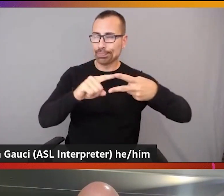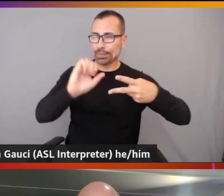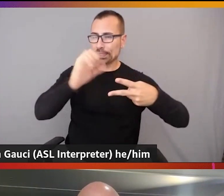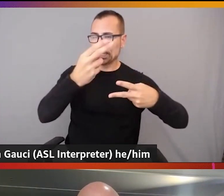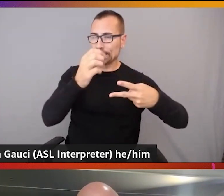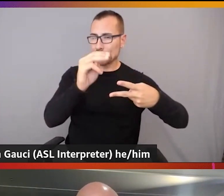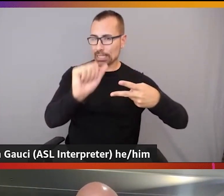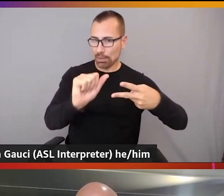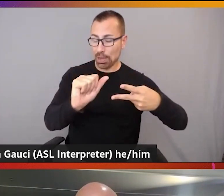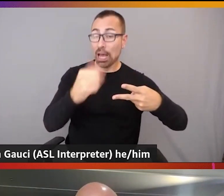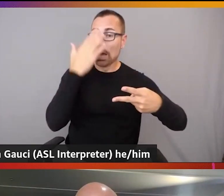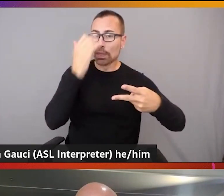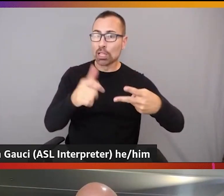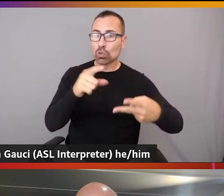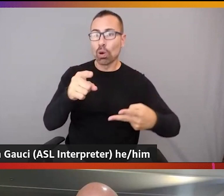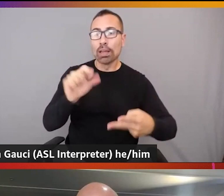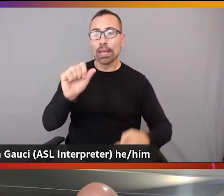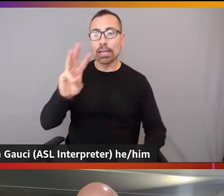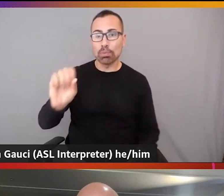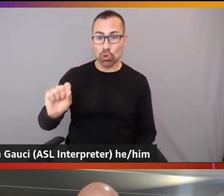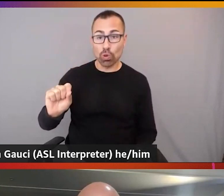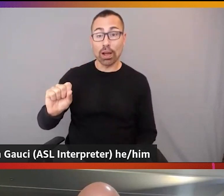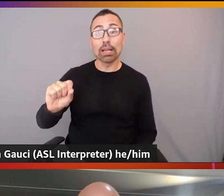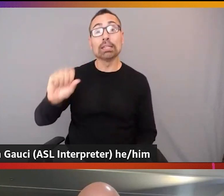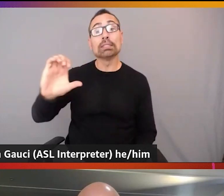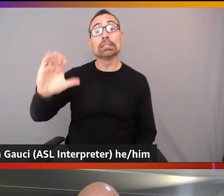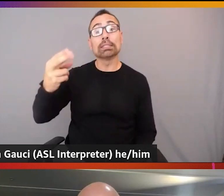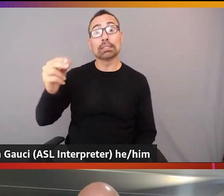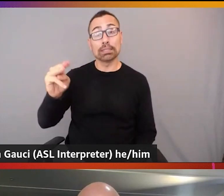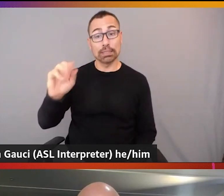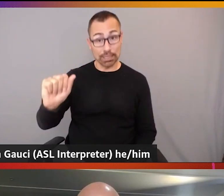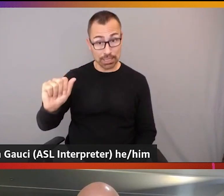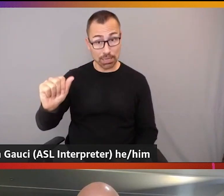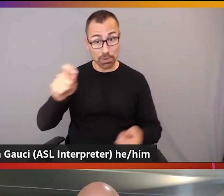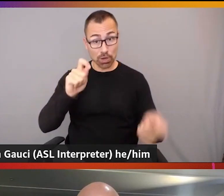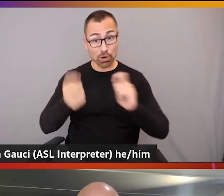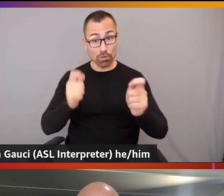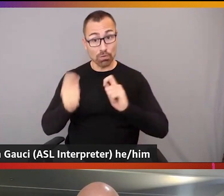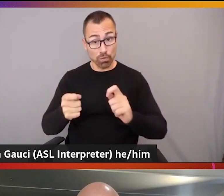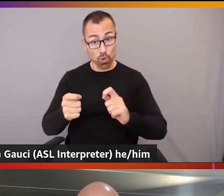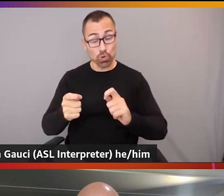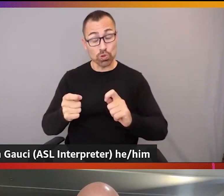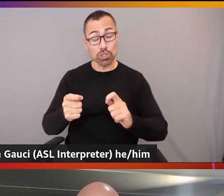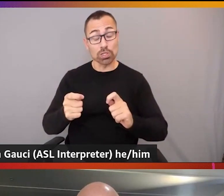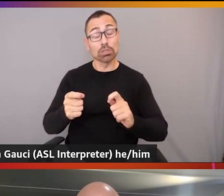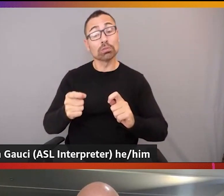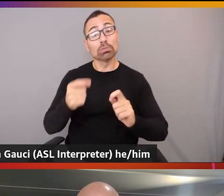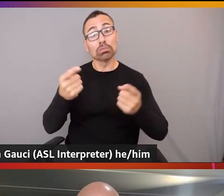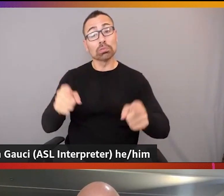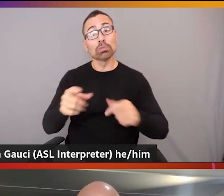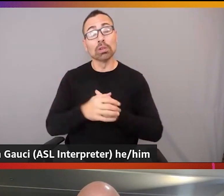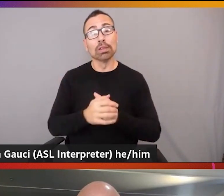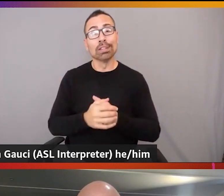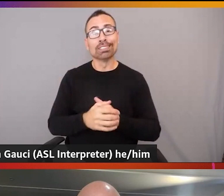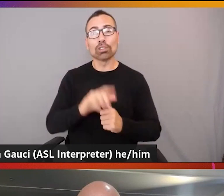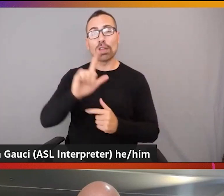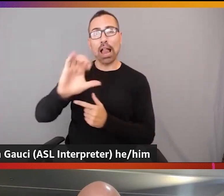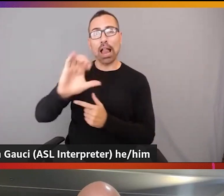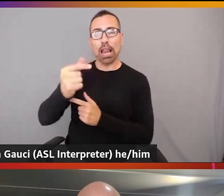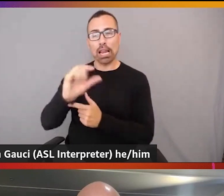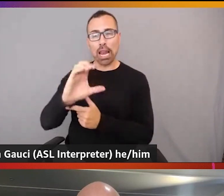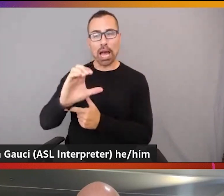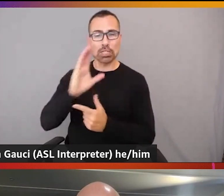Conversion tool came in. It would convert that logic, if you will, from one type to another type, whether that was Oracle